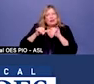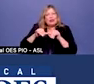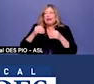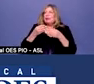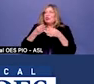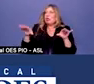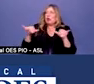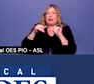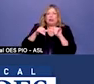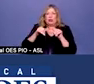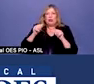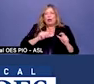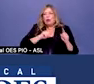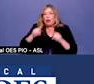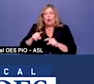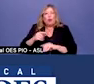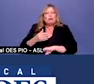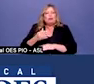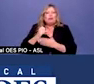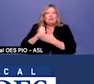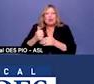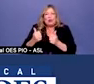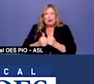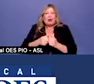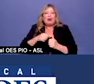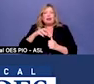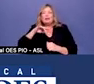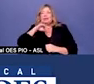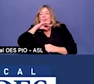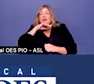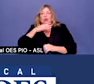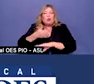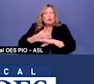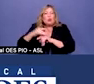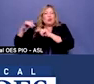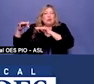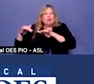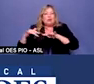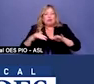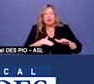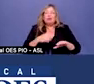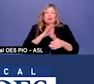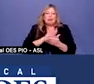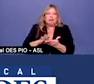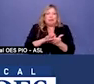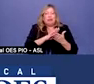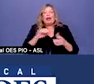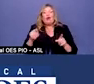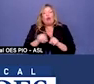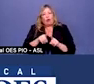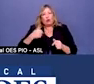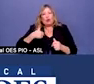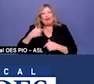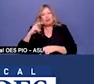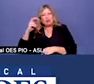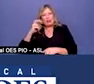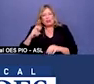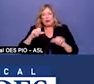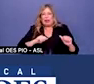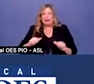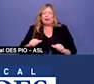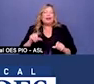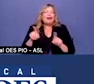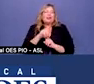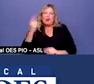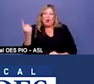debris flows, as we did in Montecito last January, and a lot of general transportation capabilities. So, as always, the Guard is